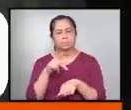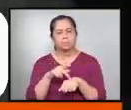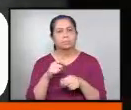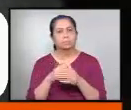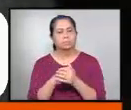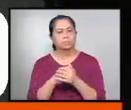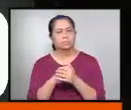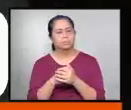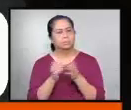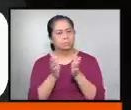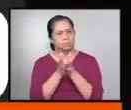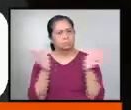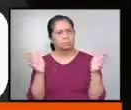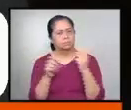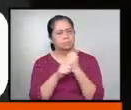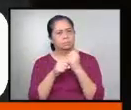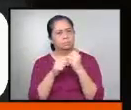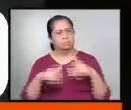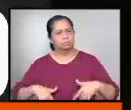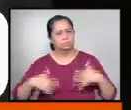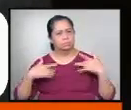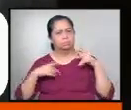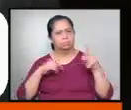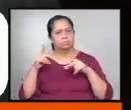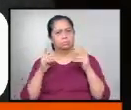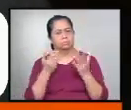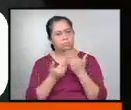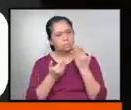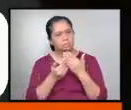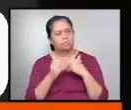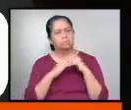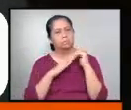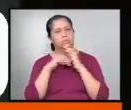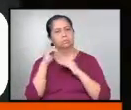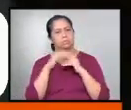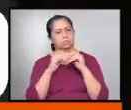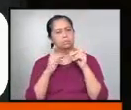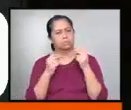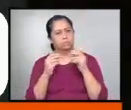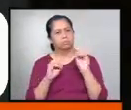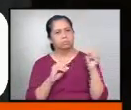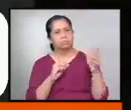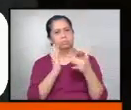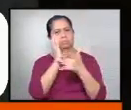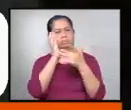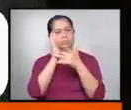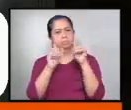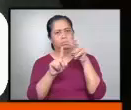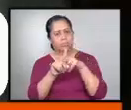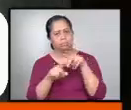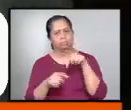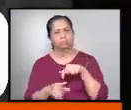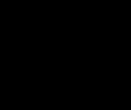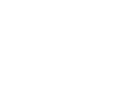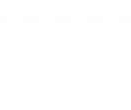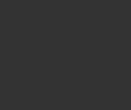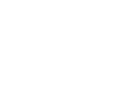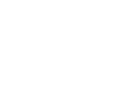Philippines, and generally to make lives of our people easier. We should be able to deploy technology for that purpose.